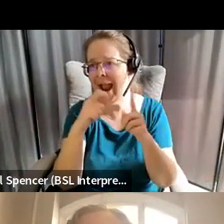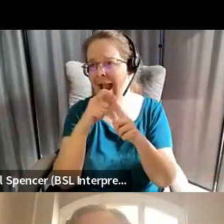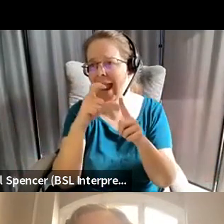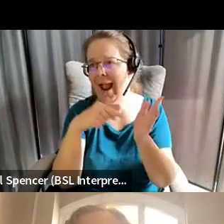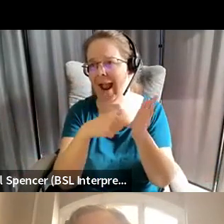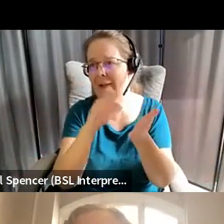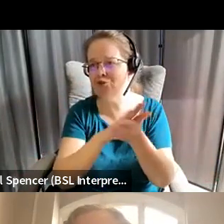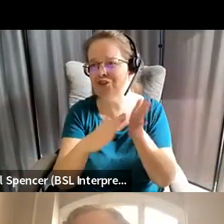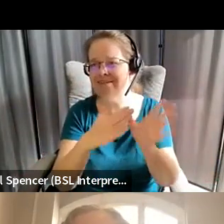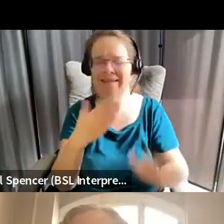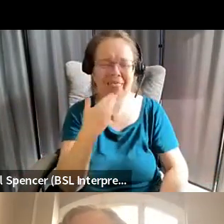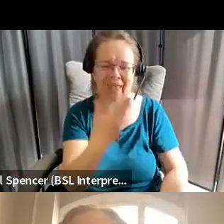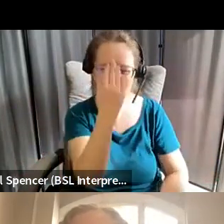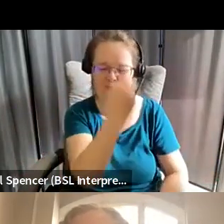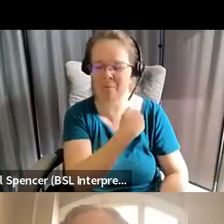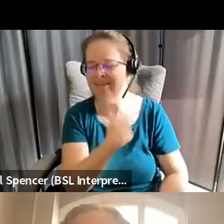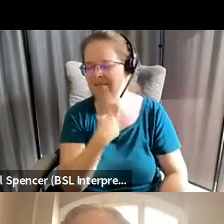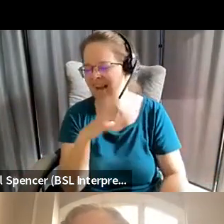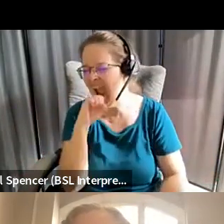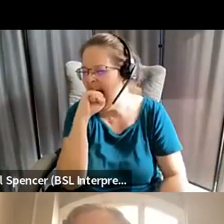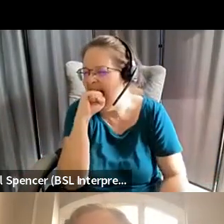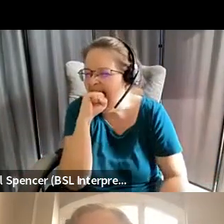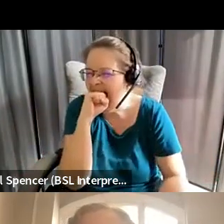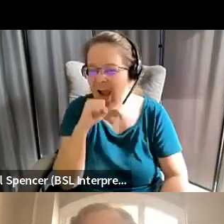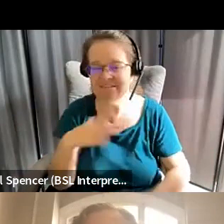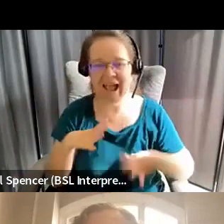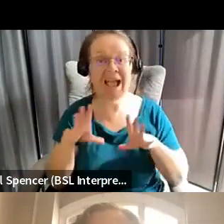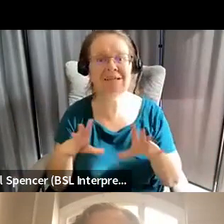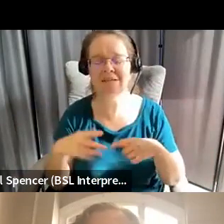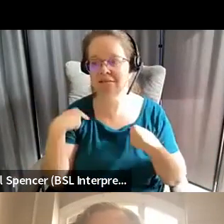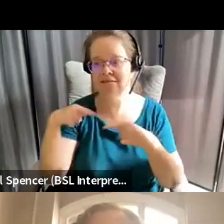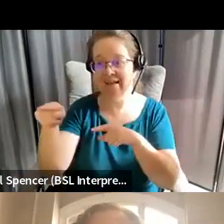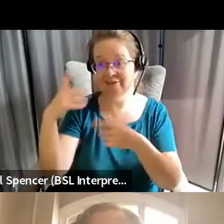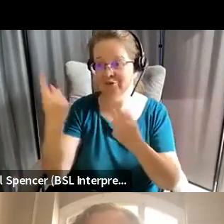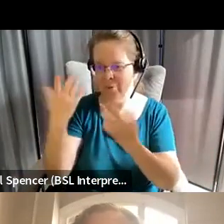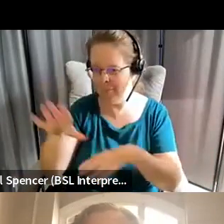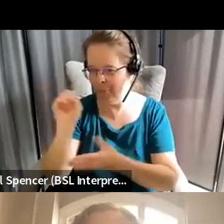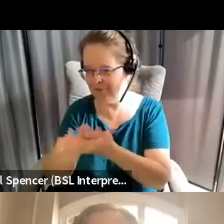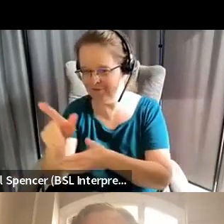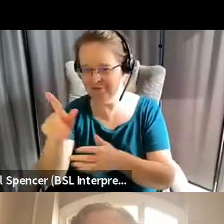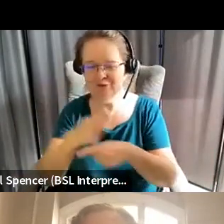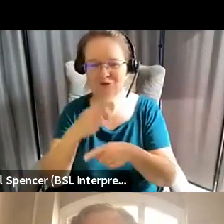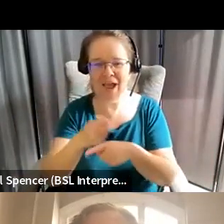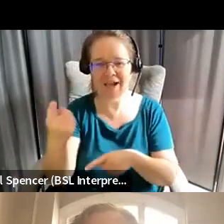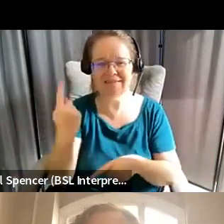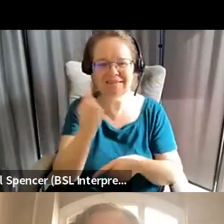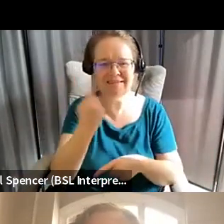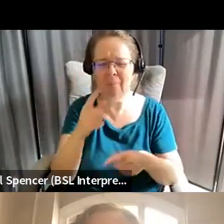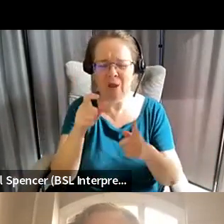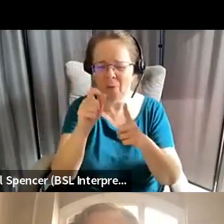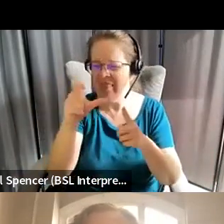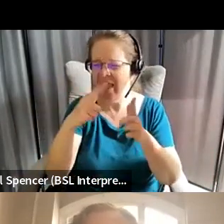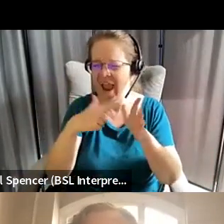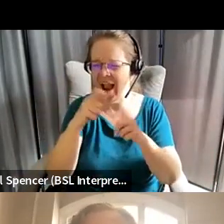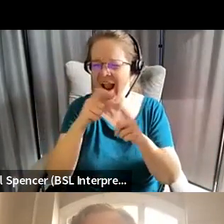Yeah, I think that somebody put that in the chat, actually, and they put, even without disabilities, you know, those CAPTCHAs where you select